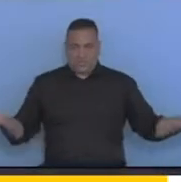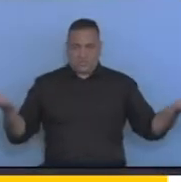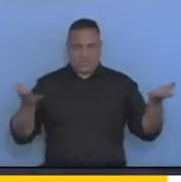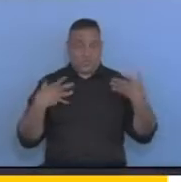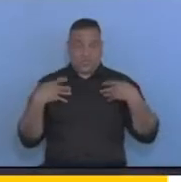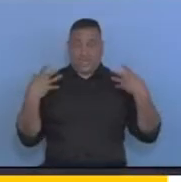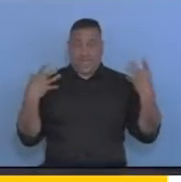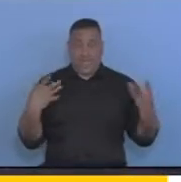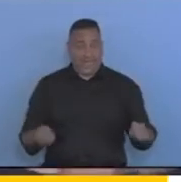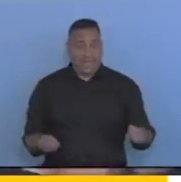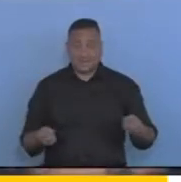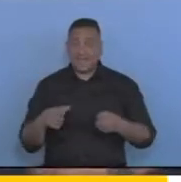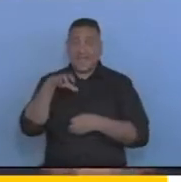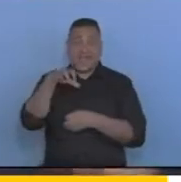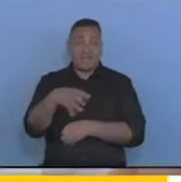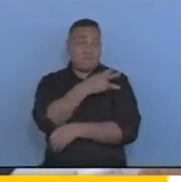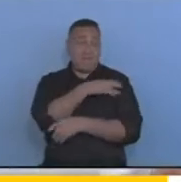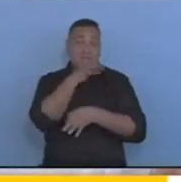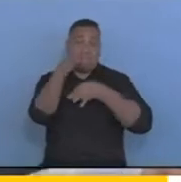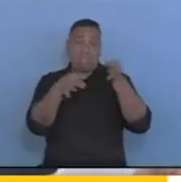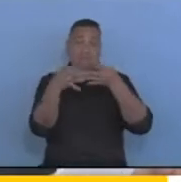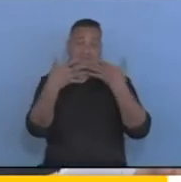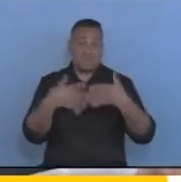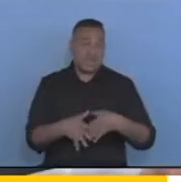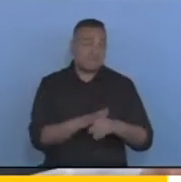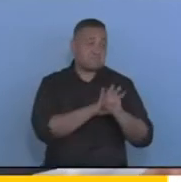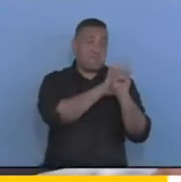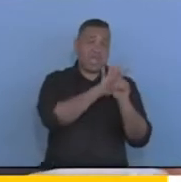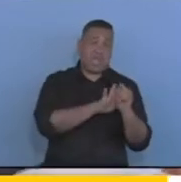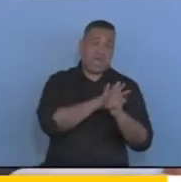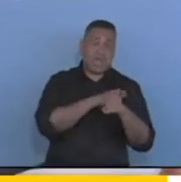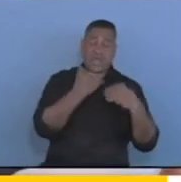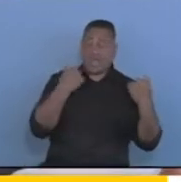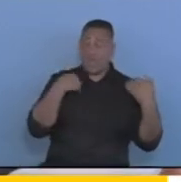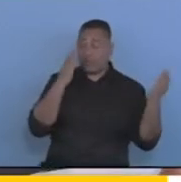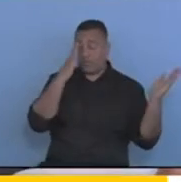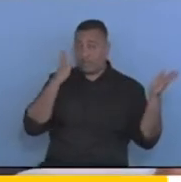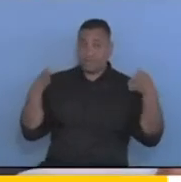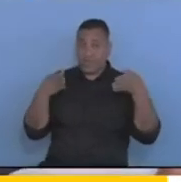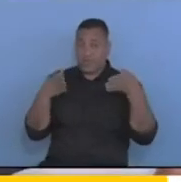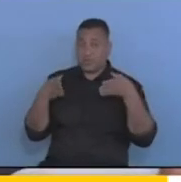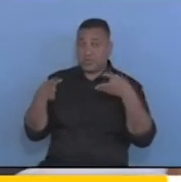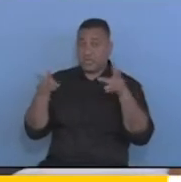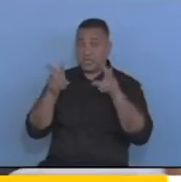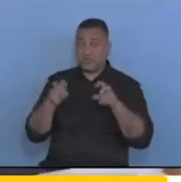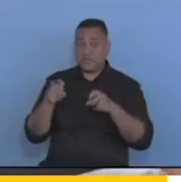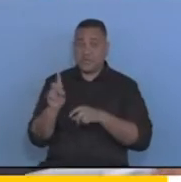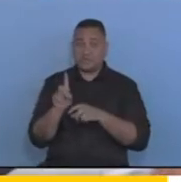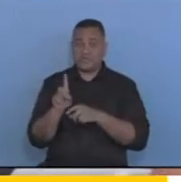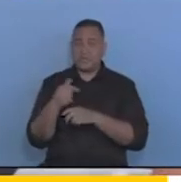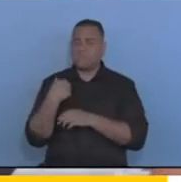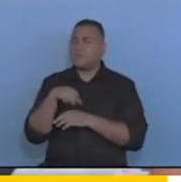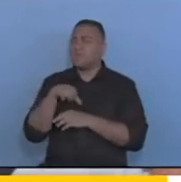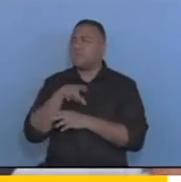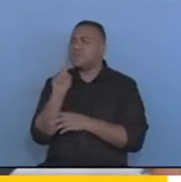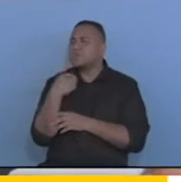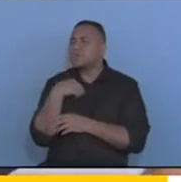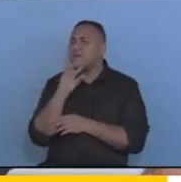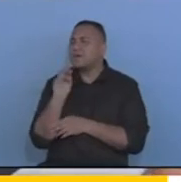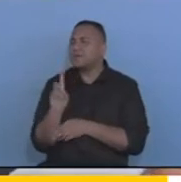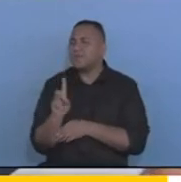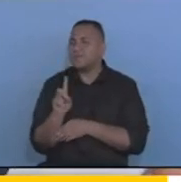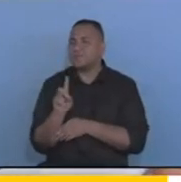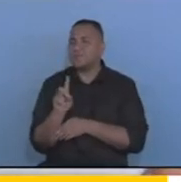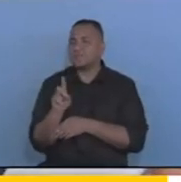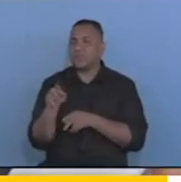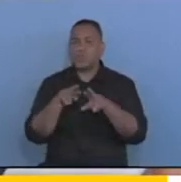big overview. And we're going to talk electrical department. Firstly, yes. I didn't want to ask him that, but where exactly are we in this room?